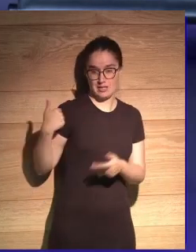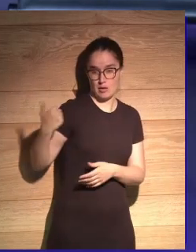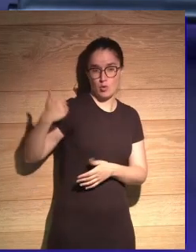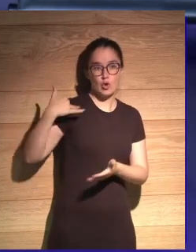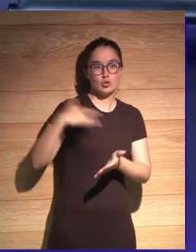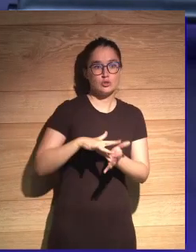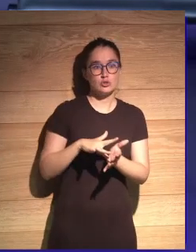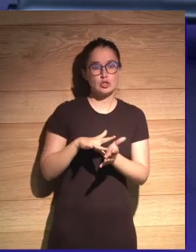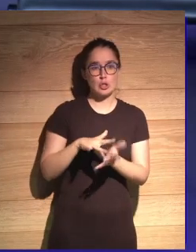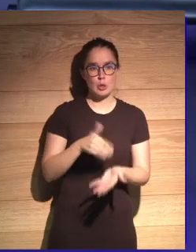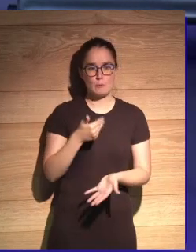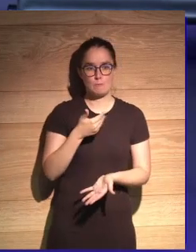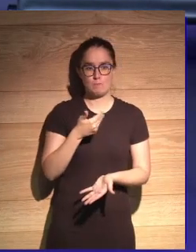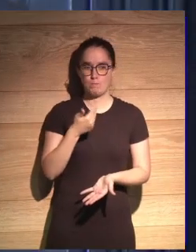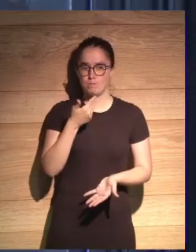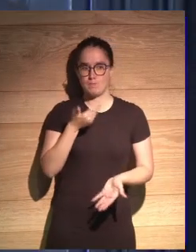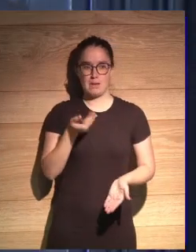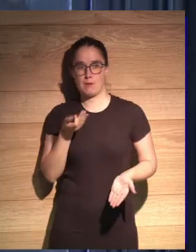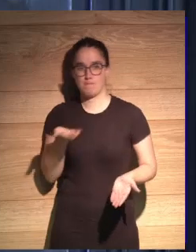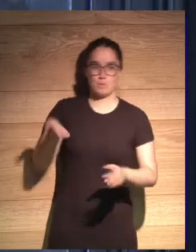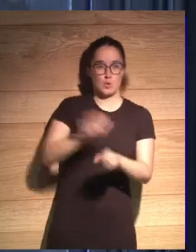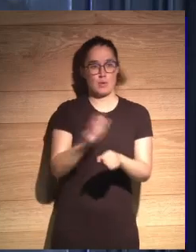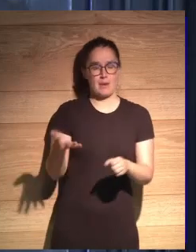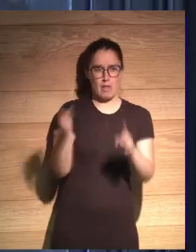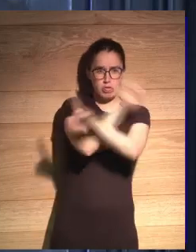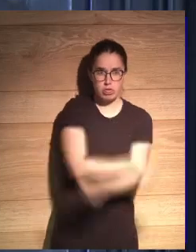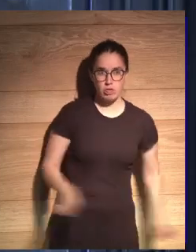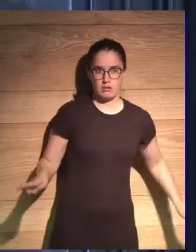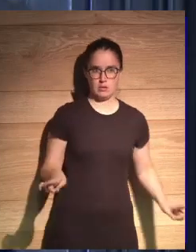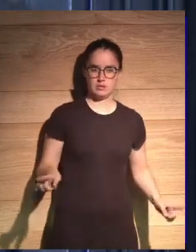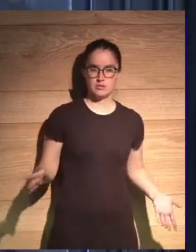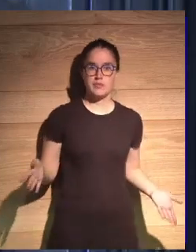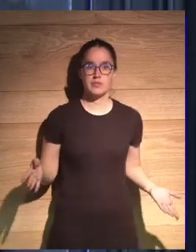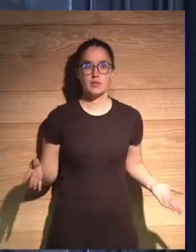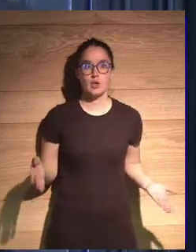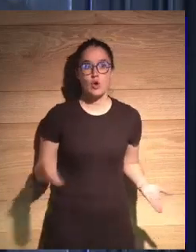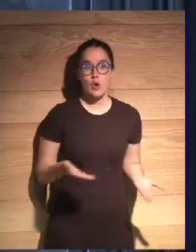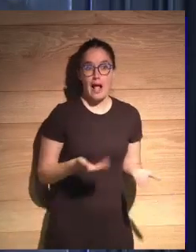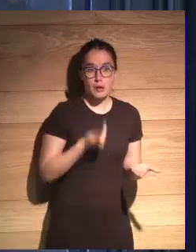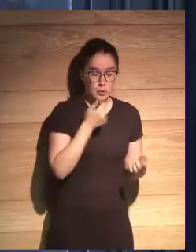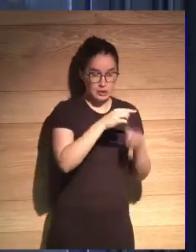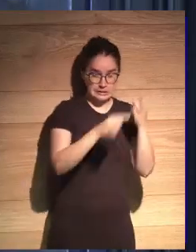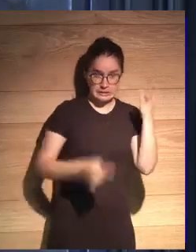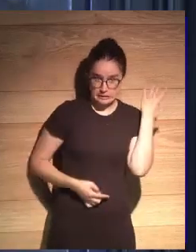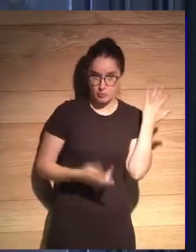nowadays plays the role of what used to be played by the obscene, what